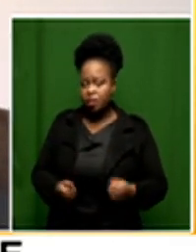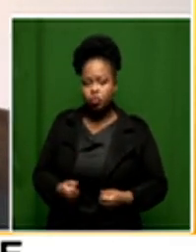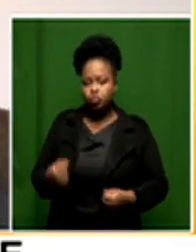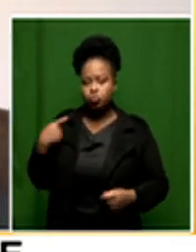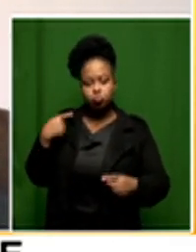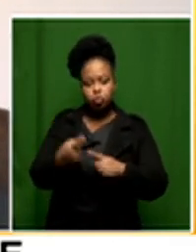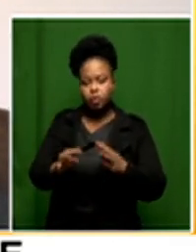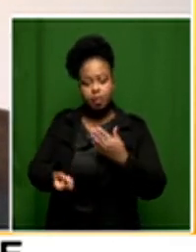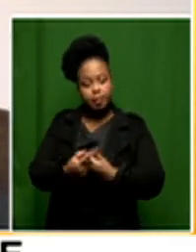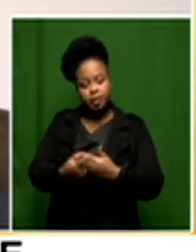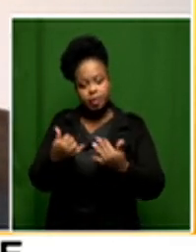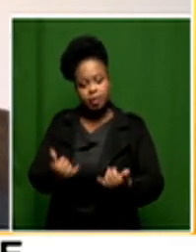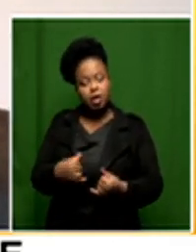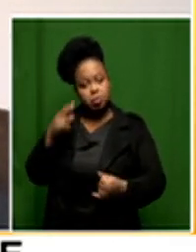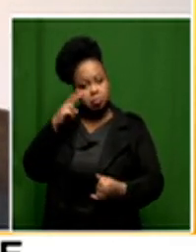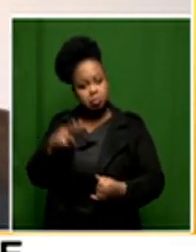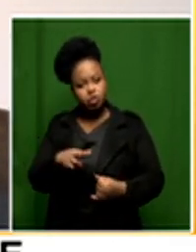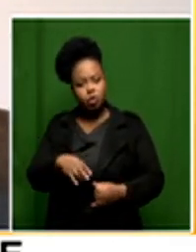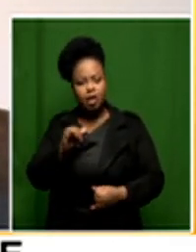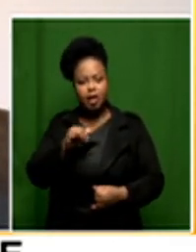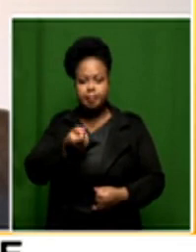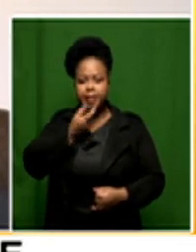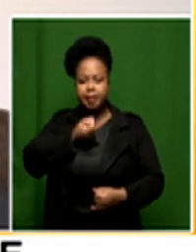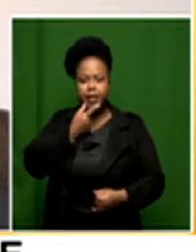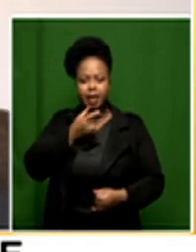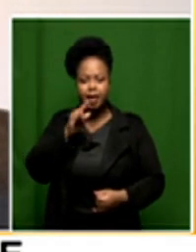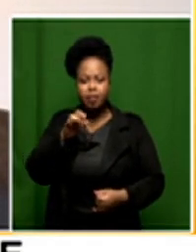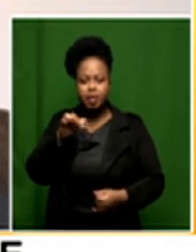are you with regard to your views on Ivermectin?